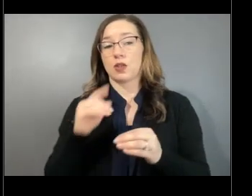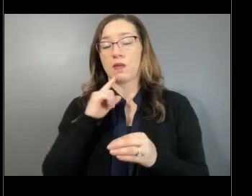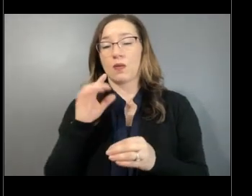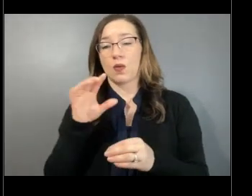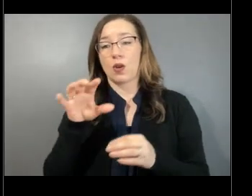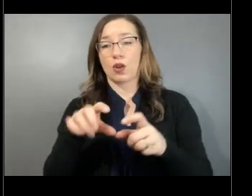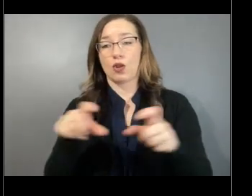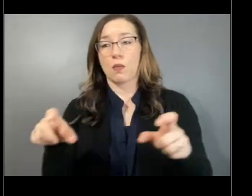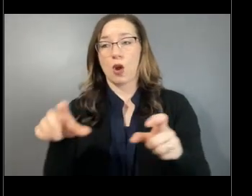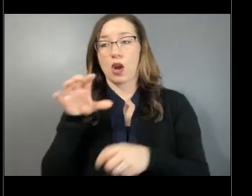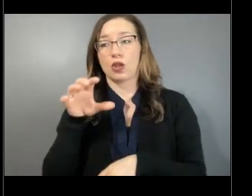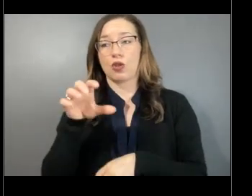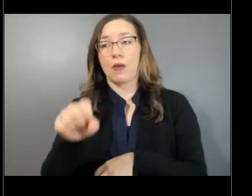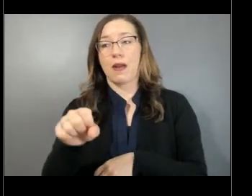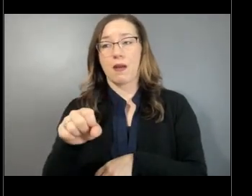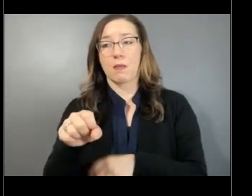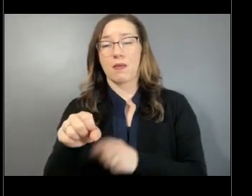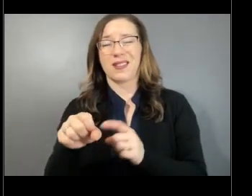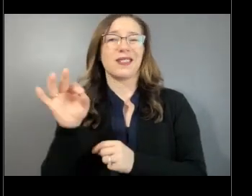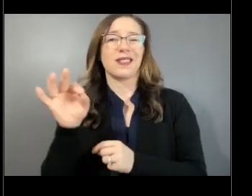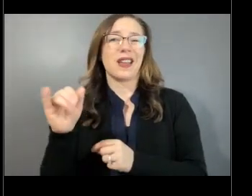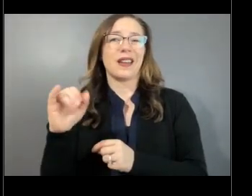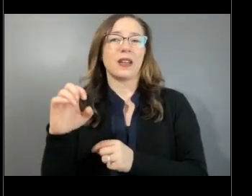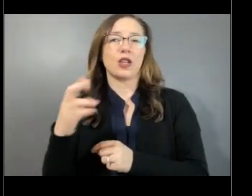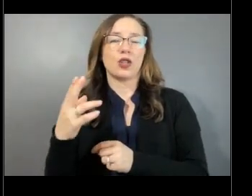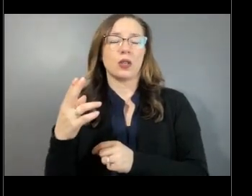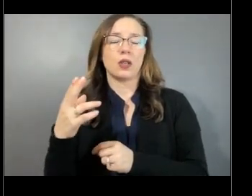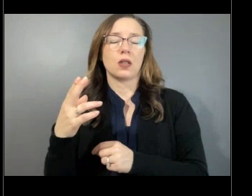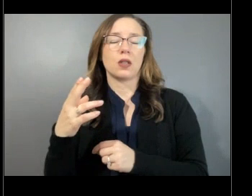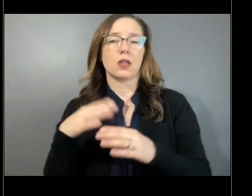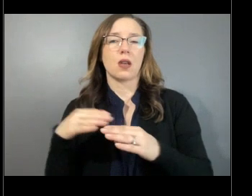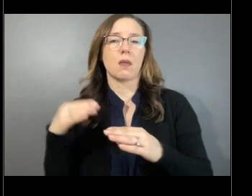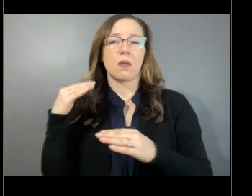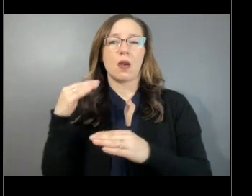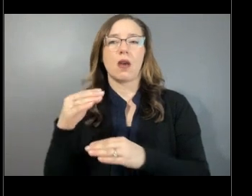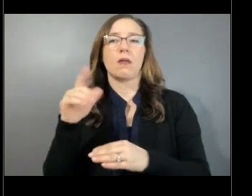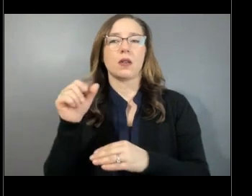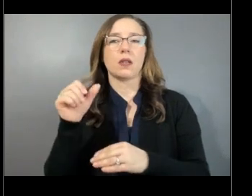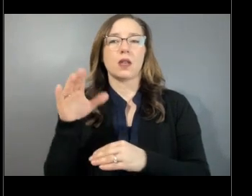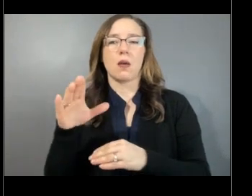bar is 9 inches above the tub's rim.